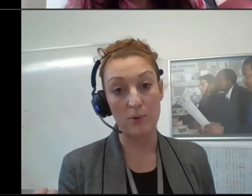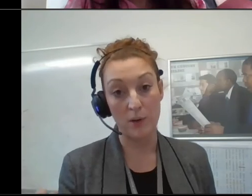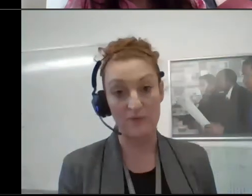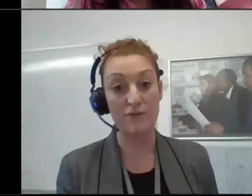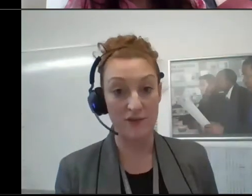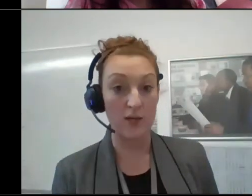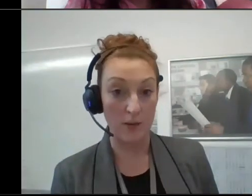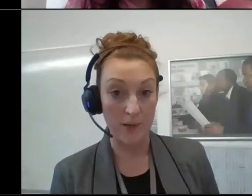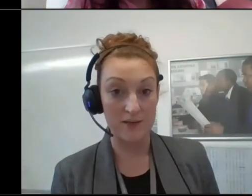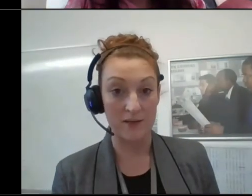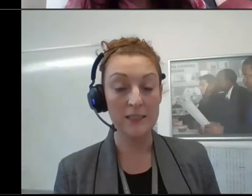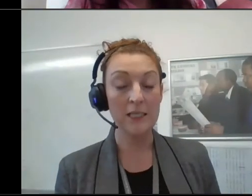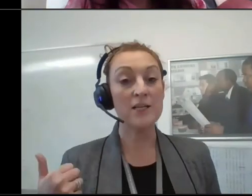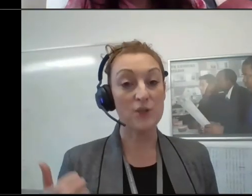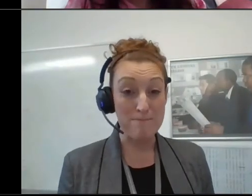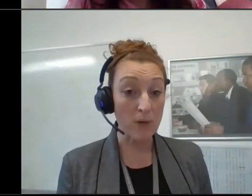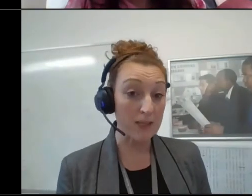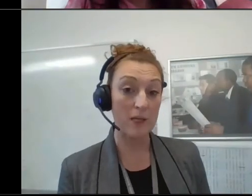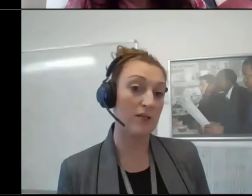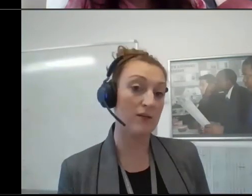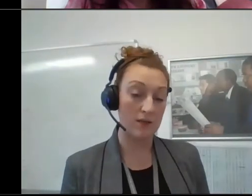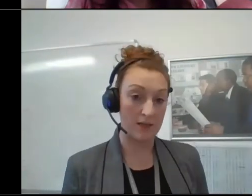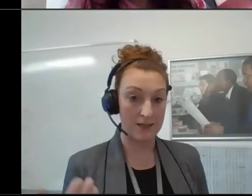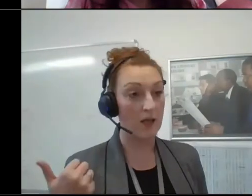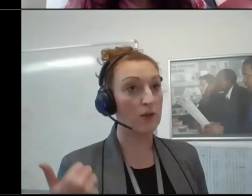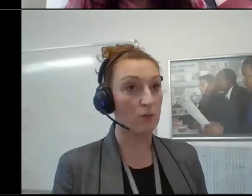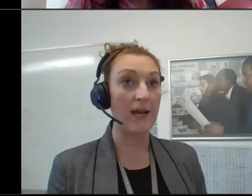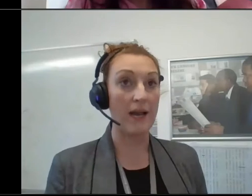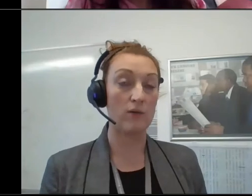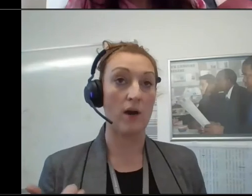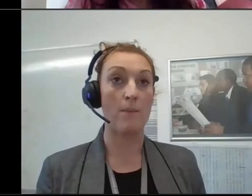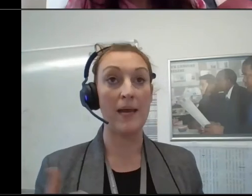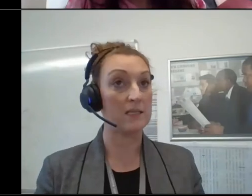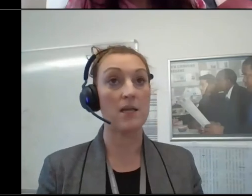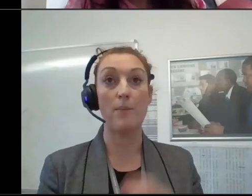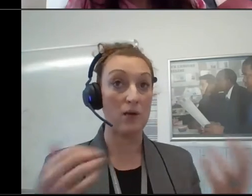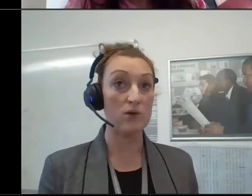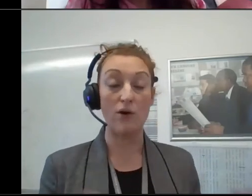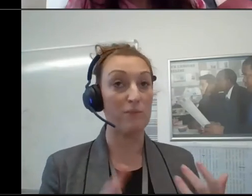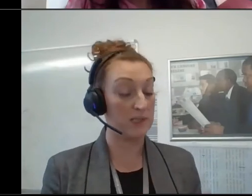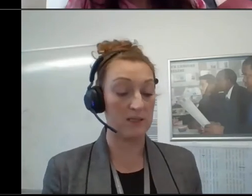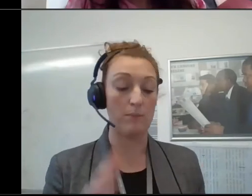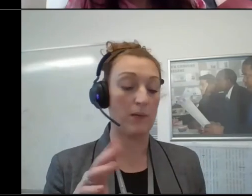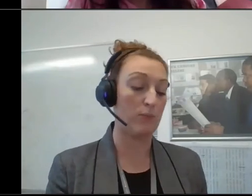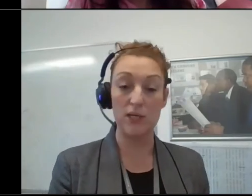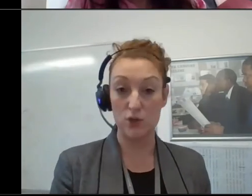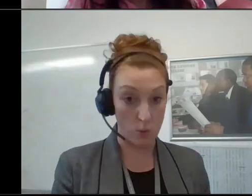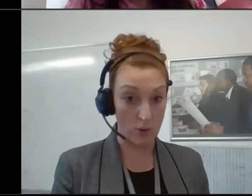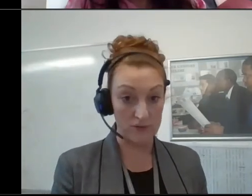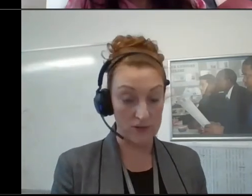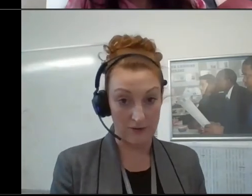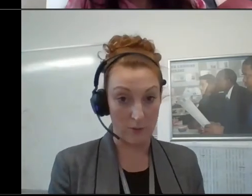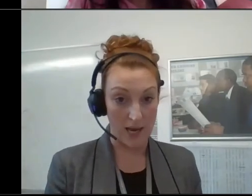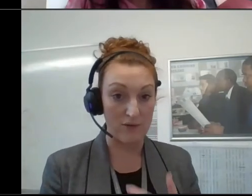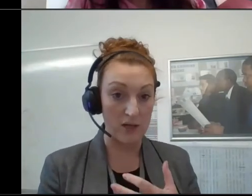about naming the appropriate provision for that young person. So it might be that you've decided that the right outcome is that because of persistent breach